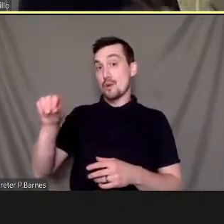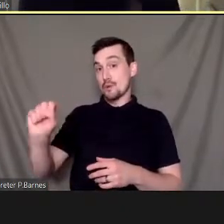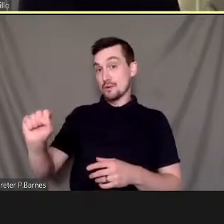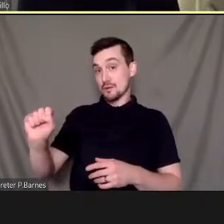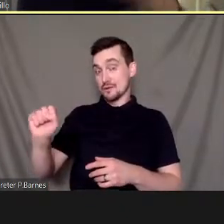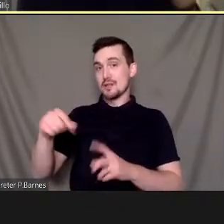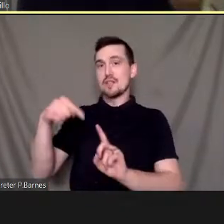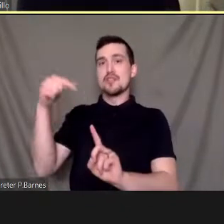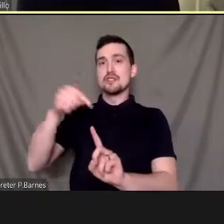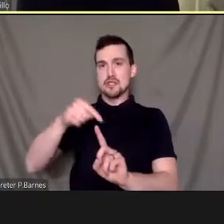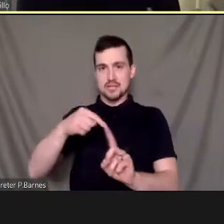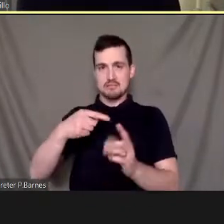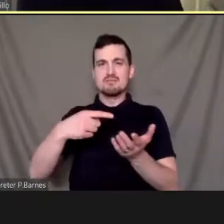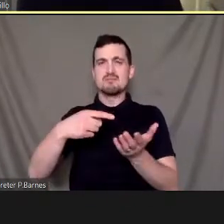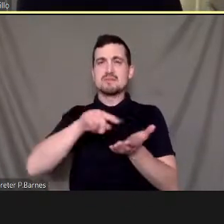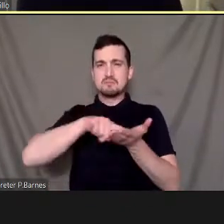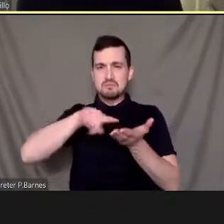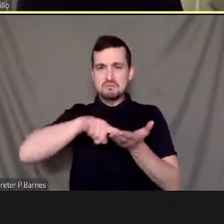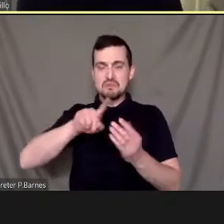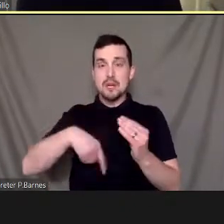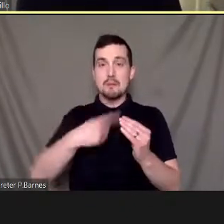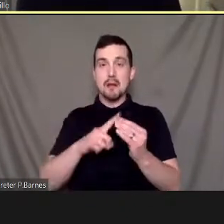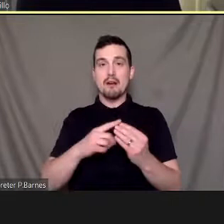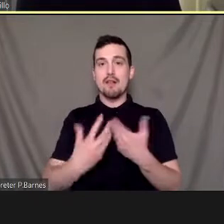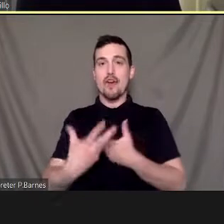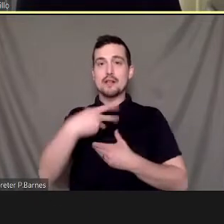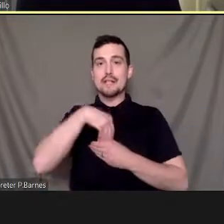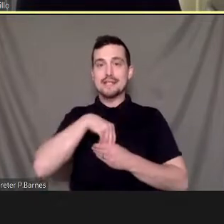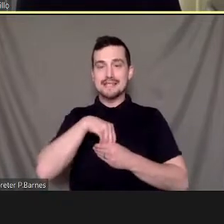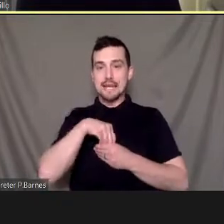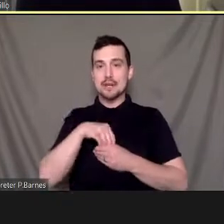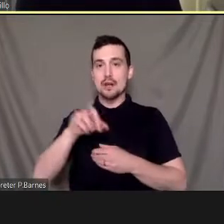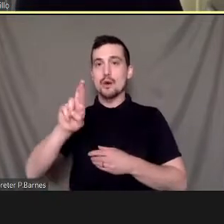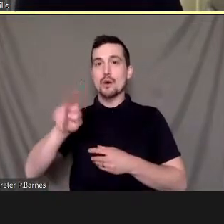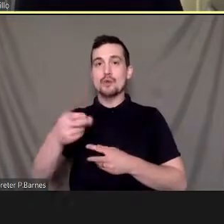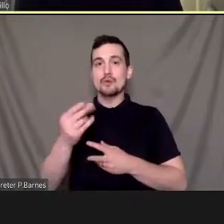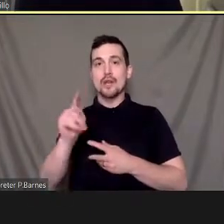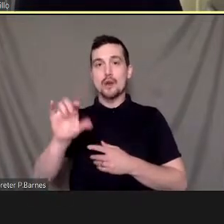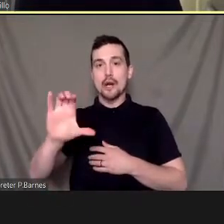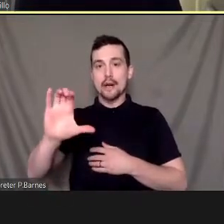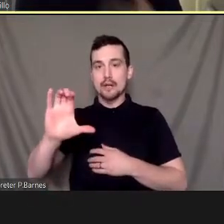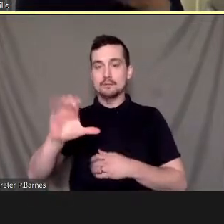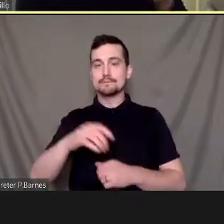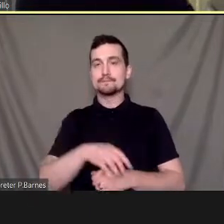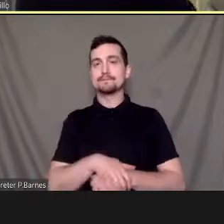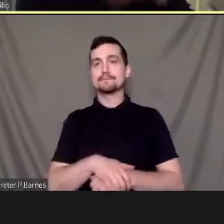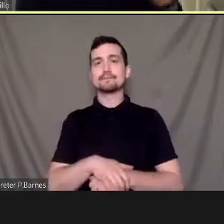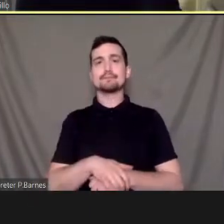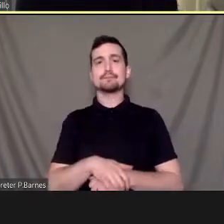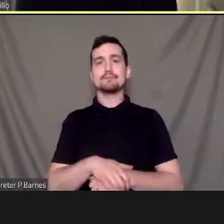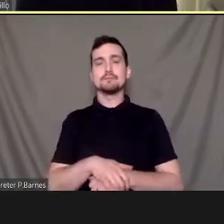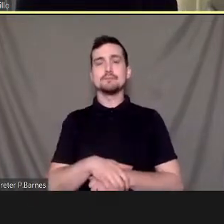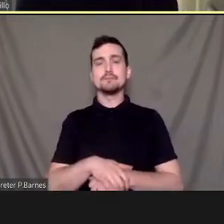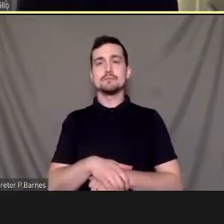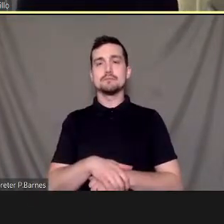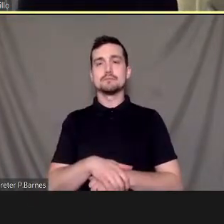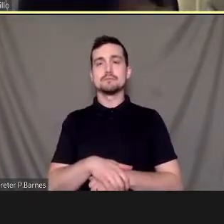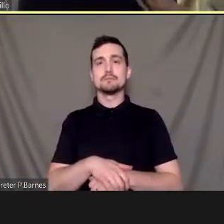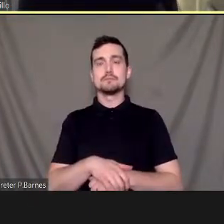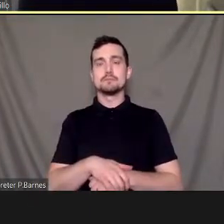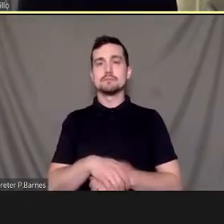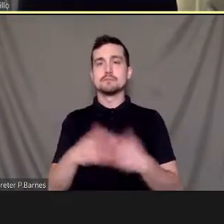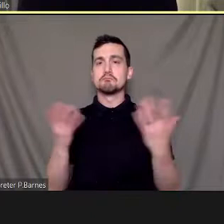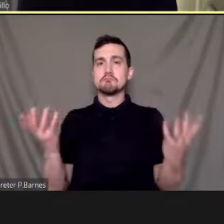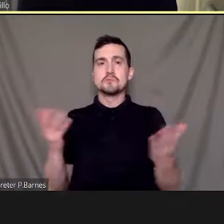autistic rhetorics talks a lot about this, right? What does it mean to